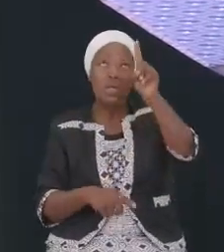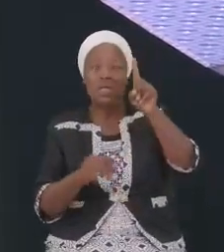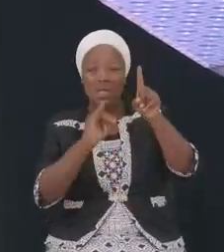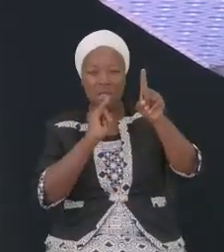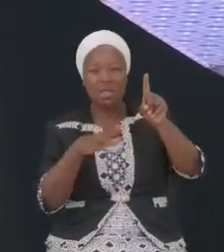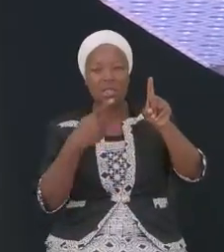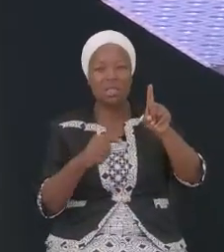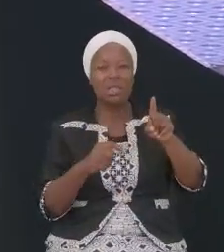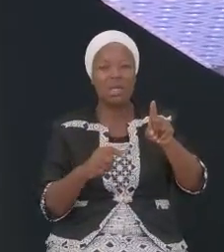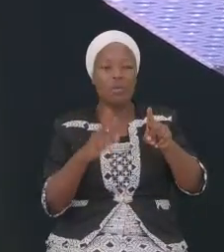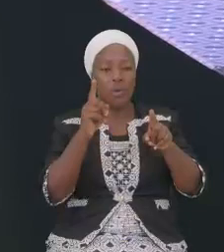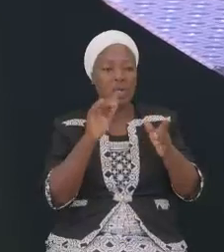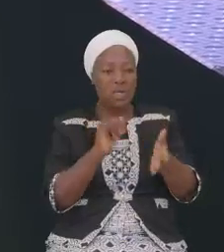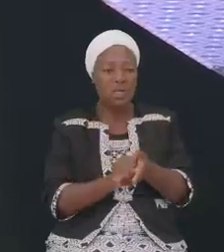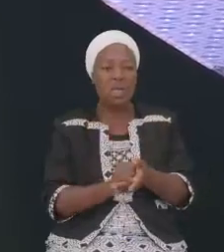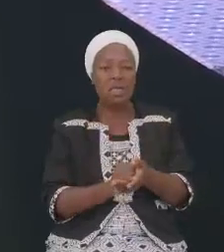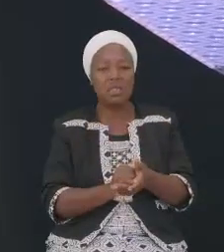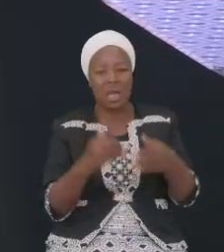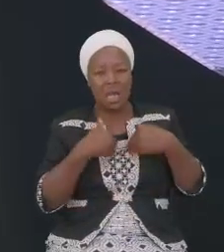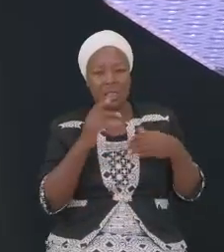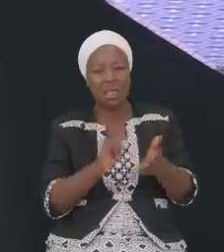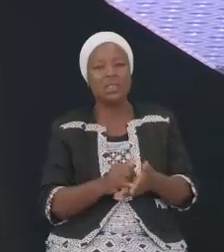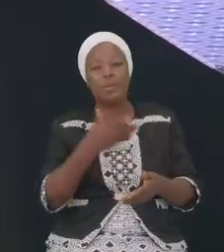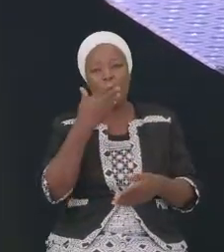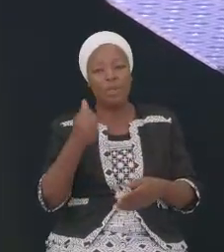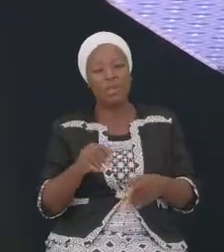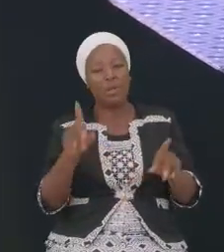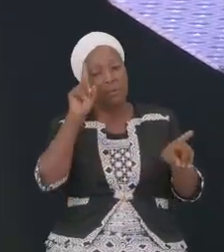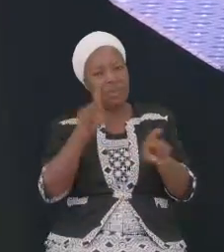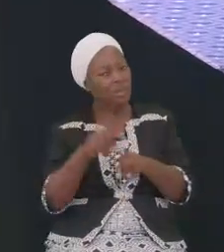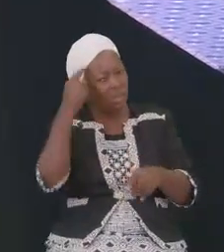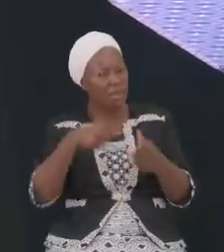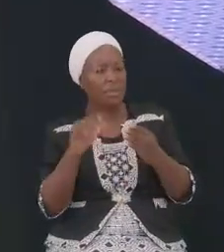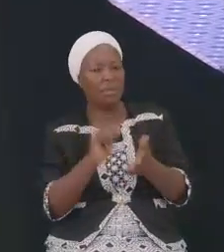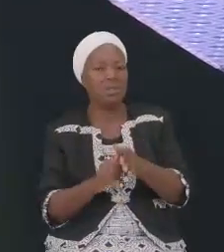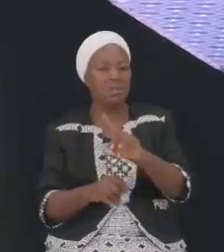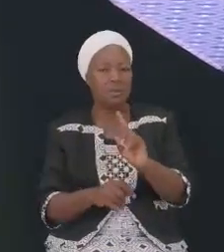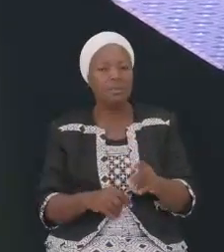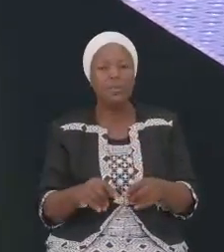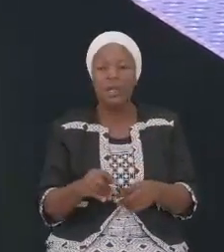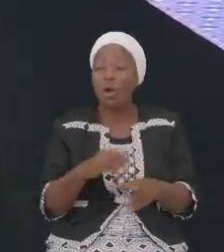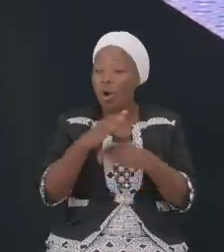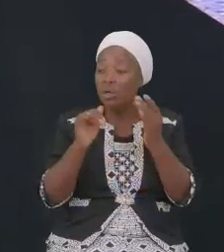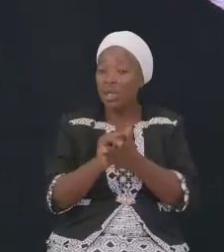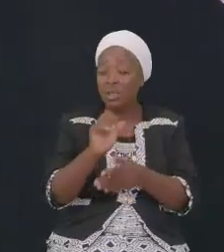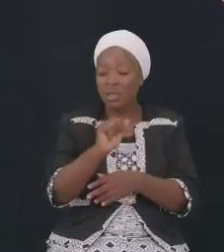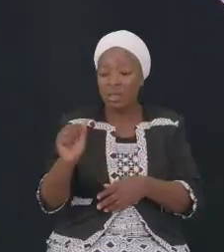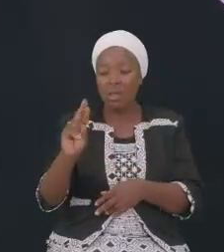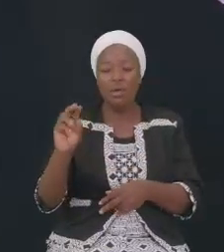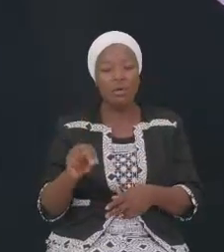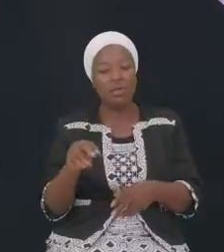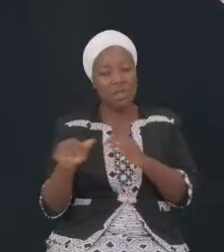the mediator of a better covenant. Think about that. All that Aaron did as the high